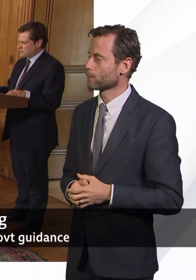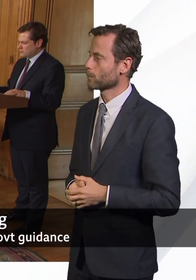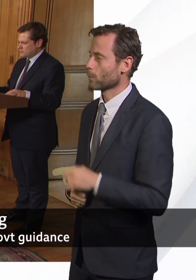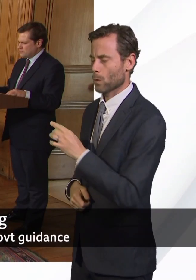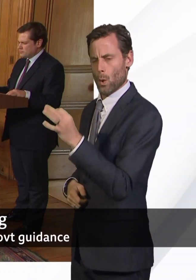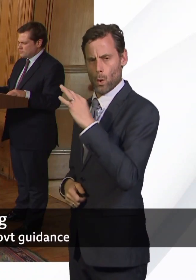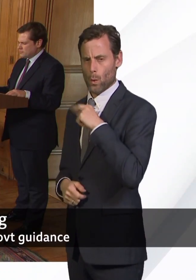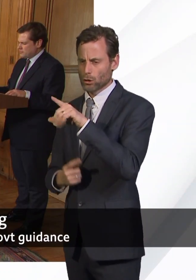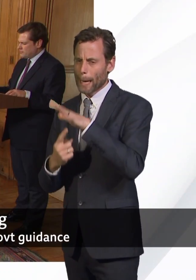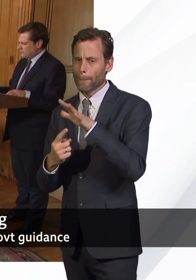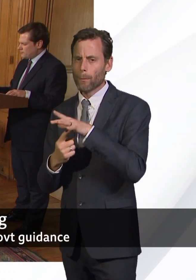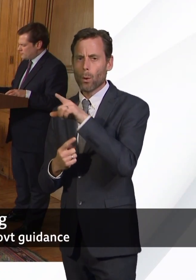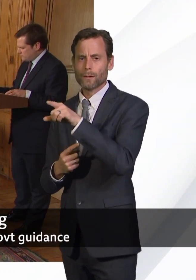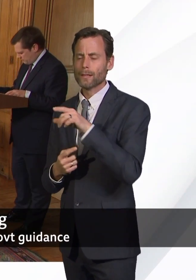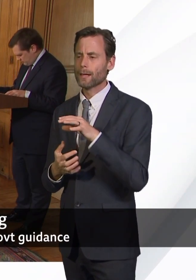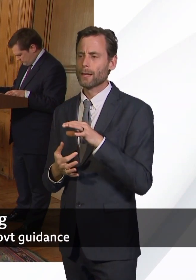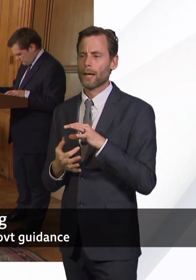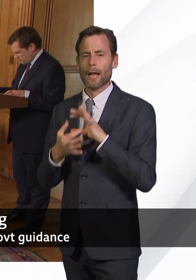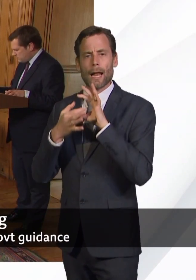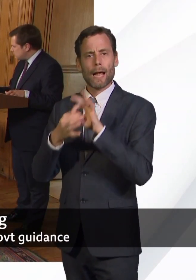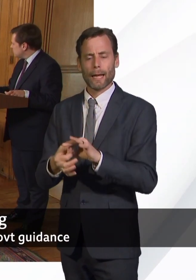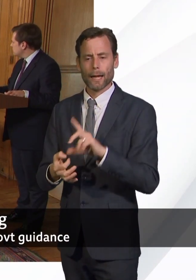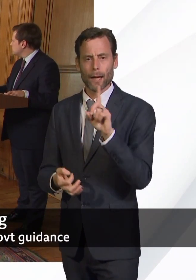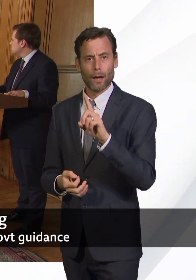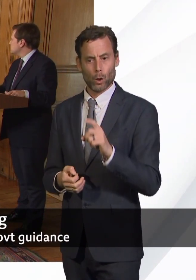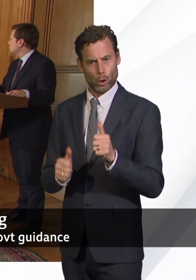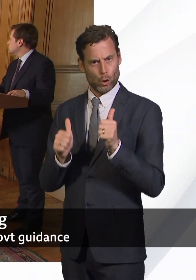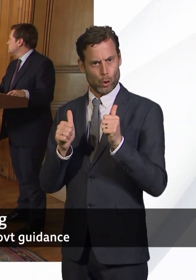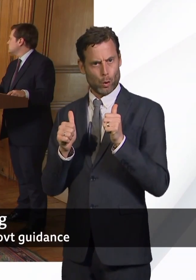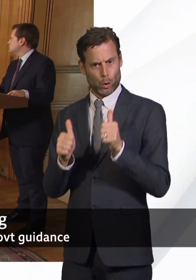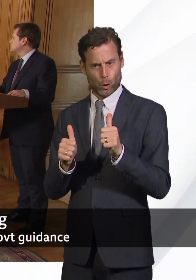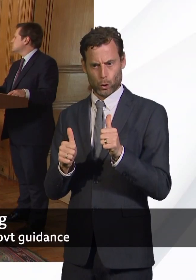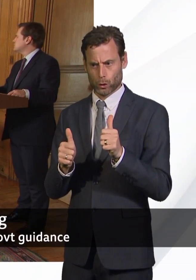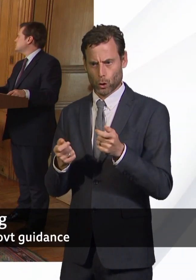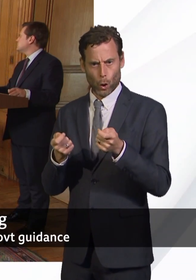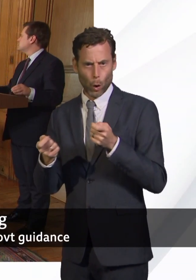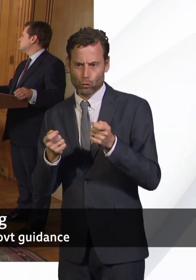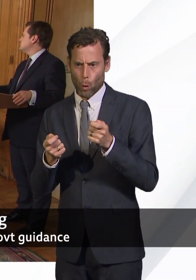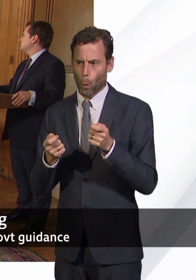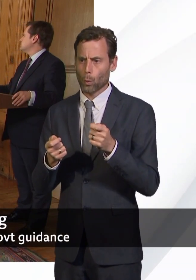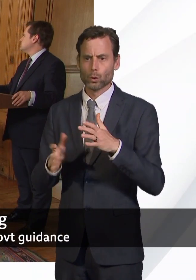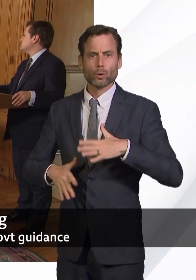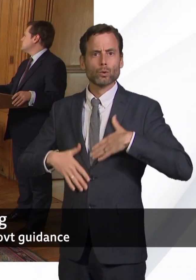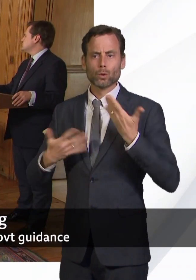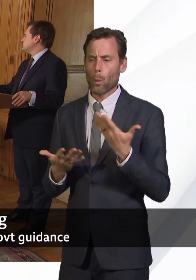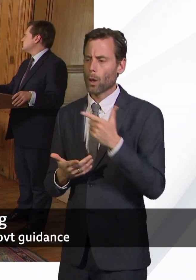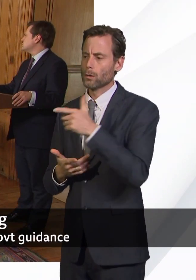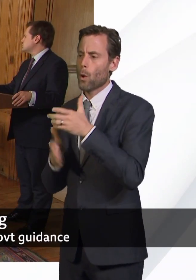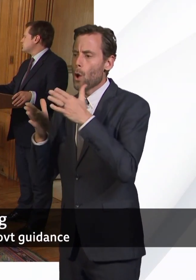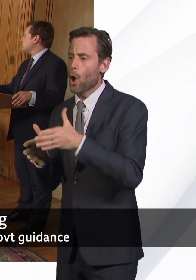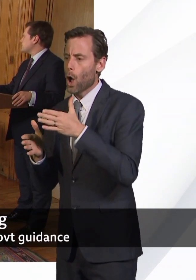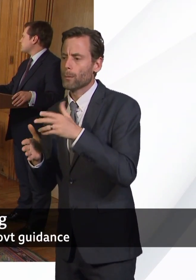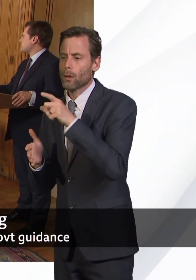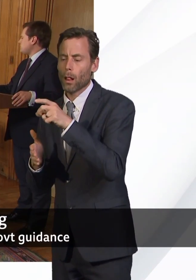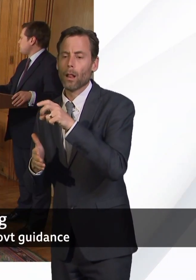about effectively good infection prevention control when patients are moving. And obviously, many of the elderly care home residents